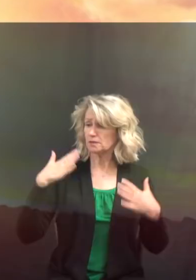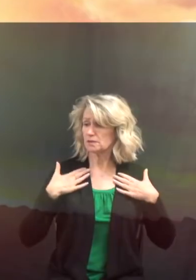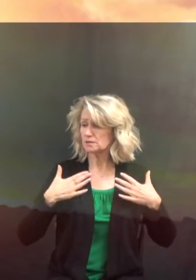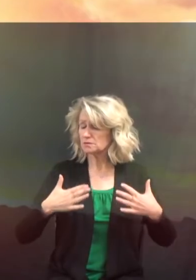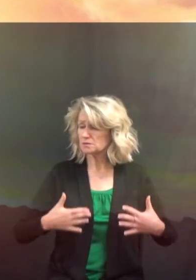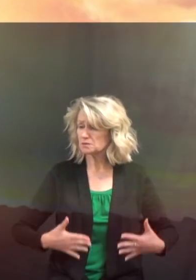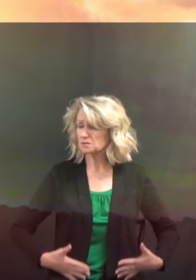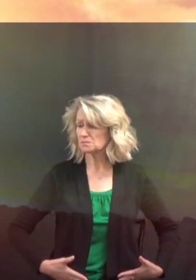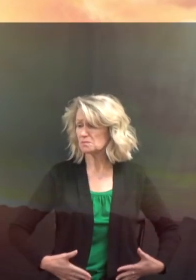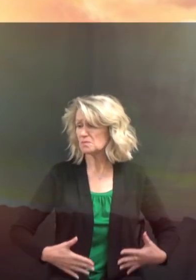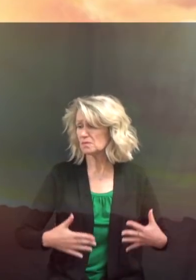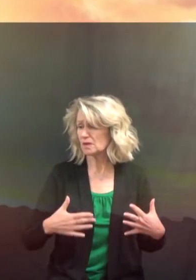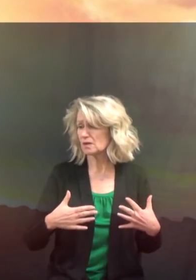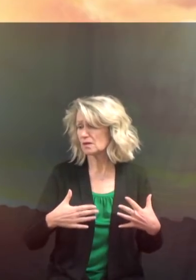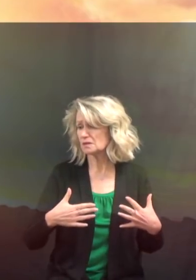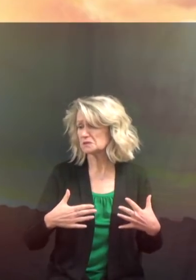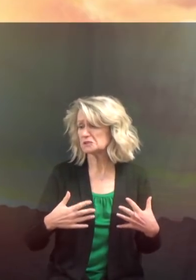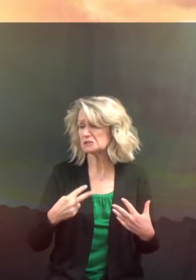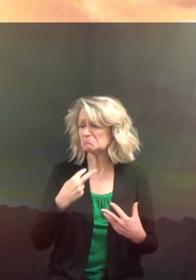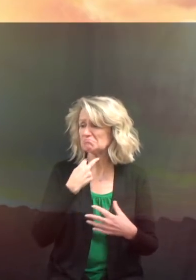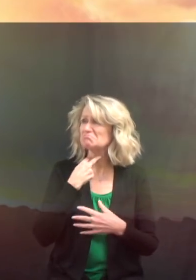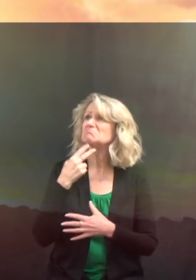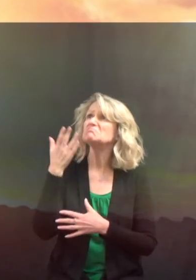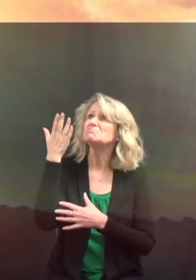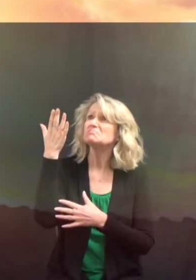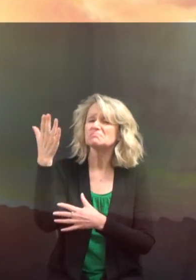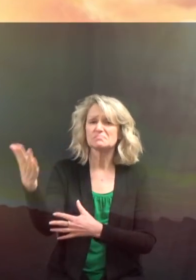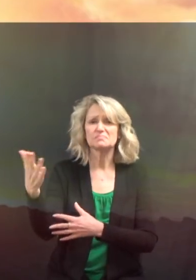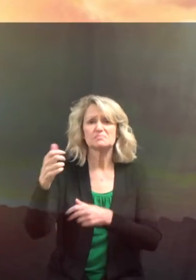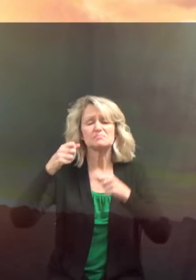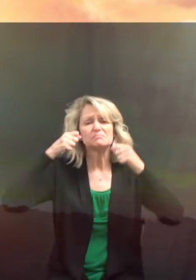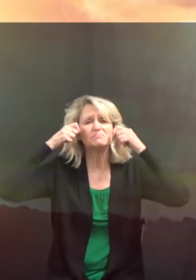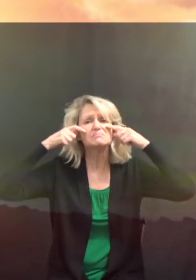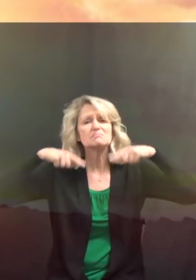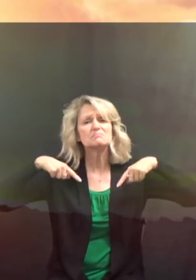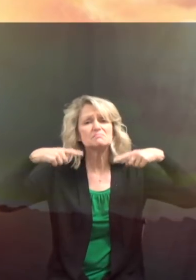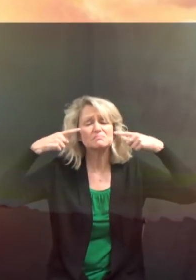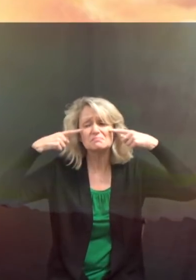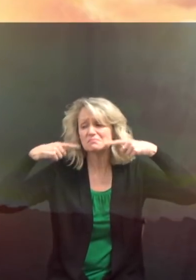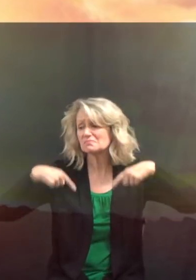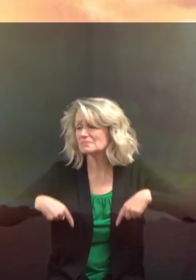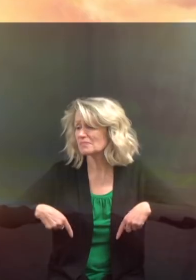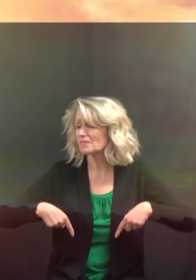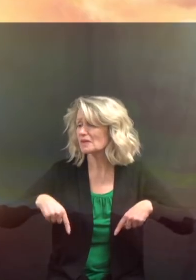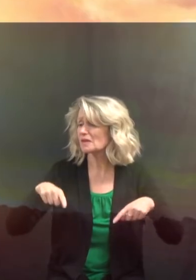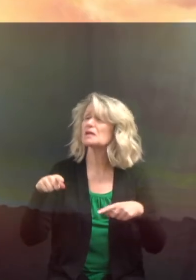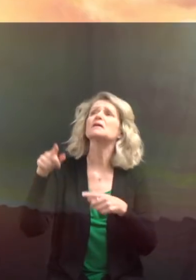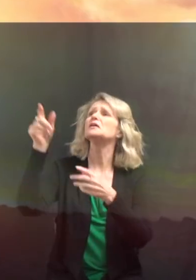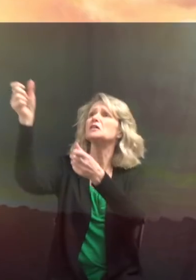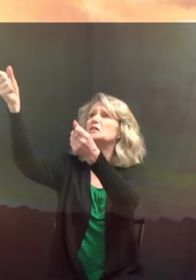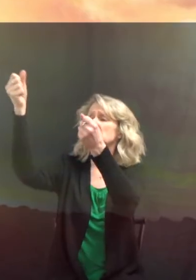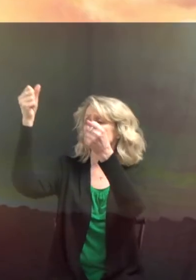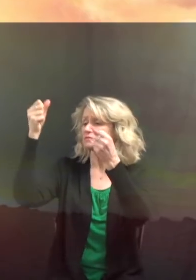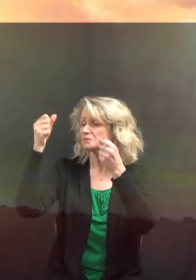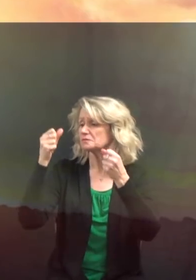His body bound and drenched in tears, they laid